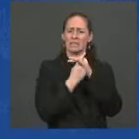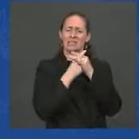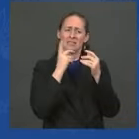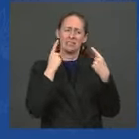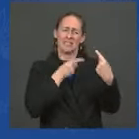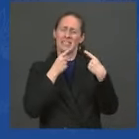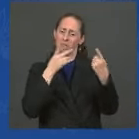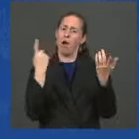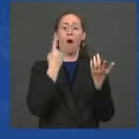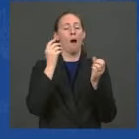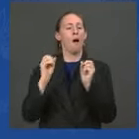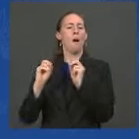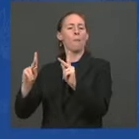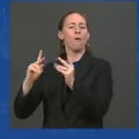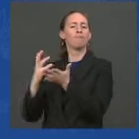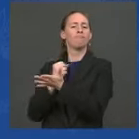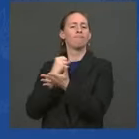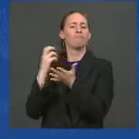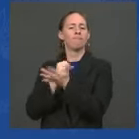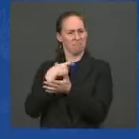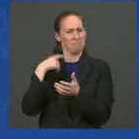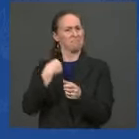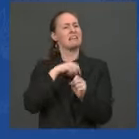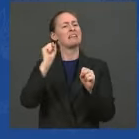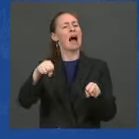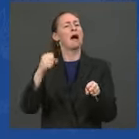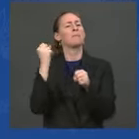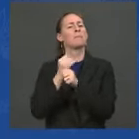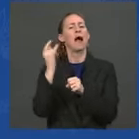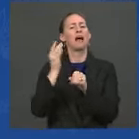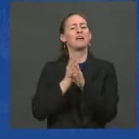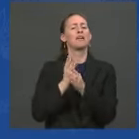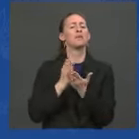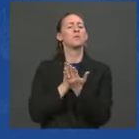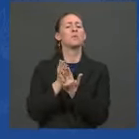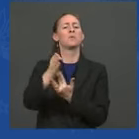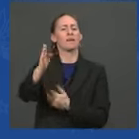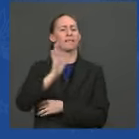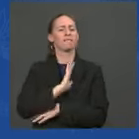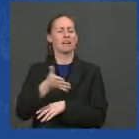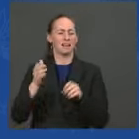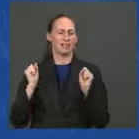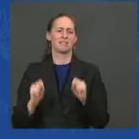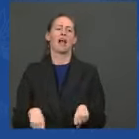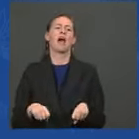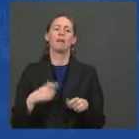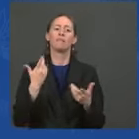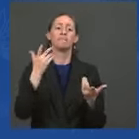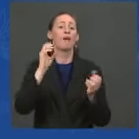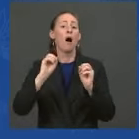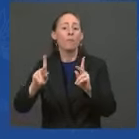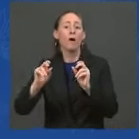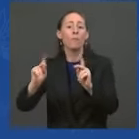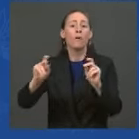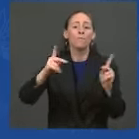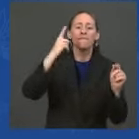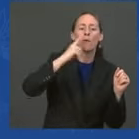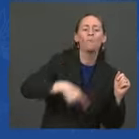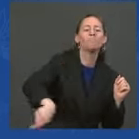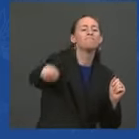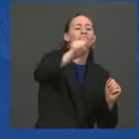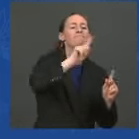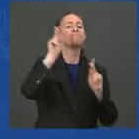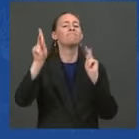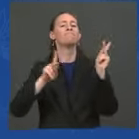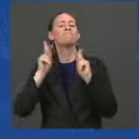only make this world more livable, but to actually create greater opportunity for people. Making landmark